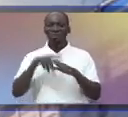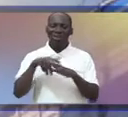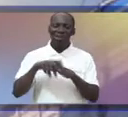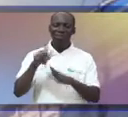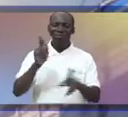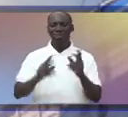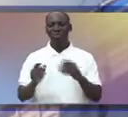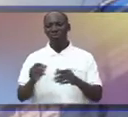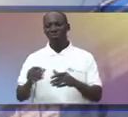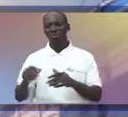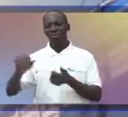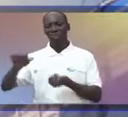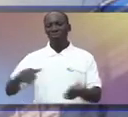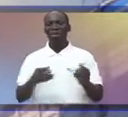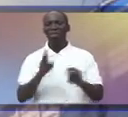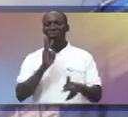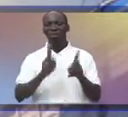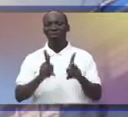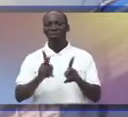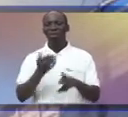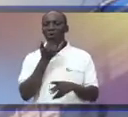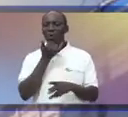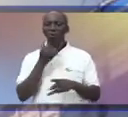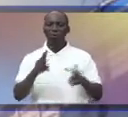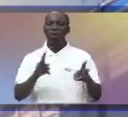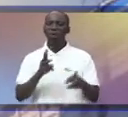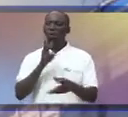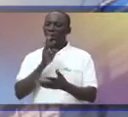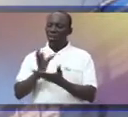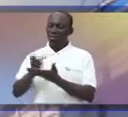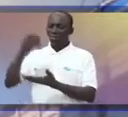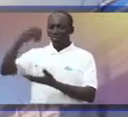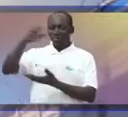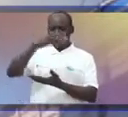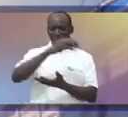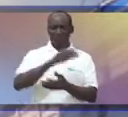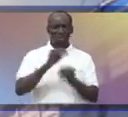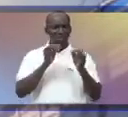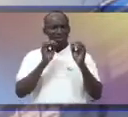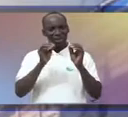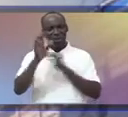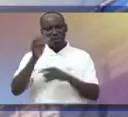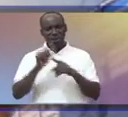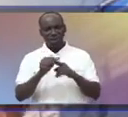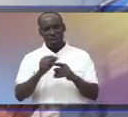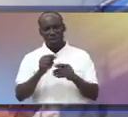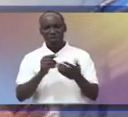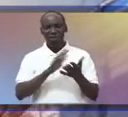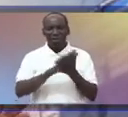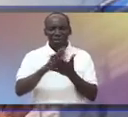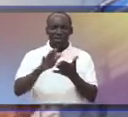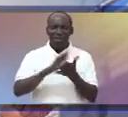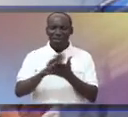ositie enya ho brase sa kira omo adwen na omo ama asombe hunu se mfie bebre ene ye nemu